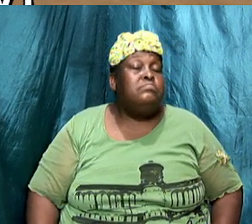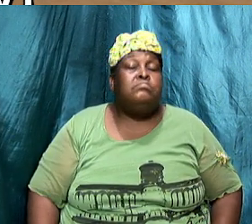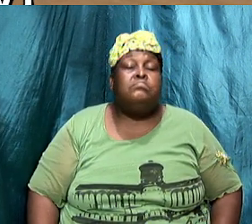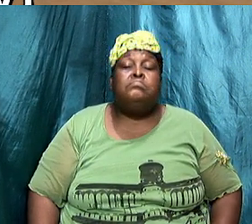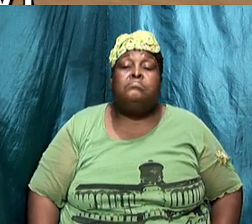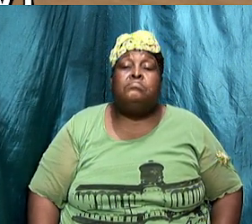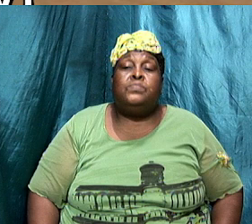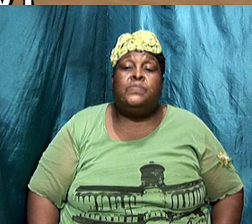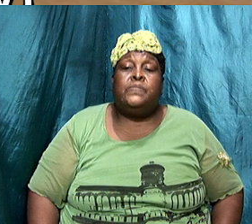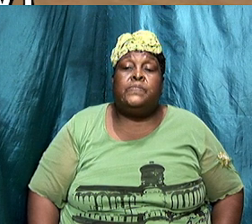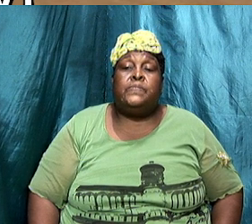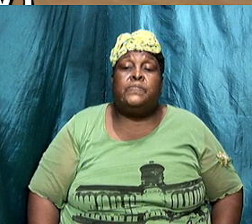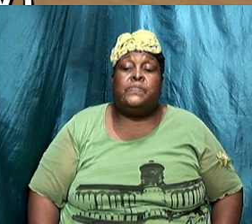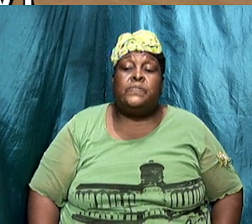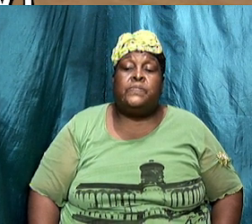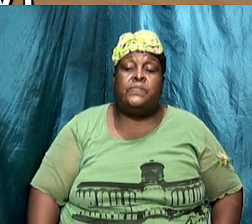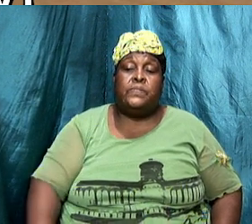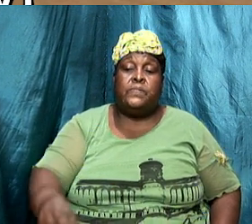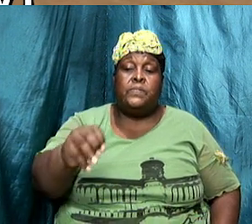15